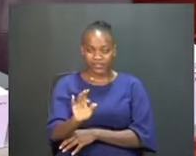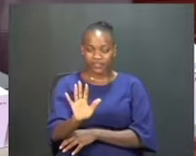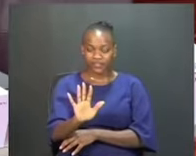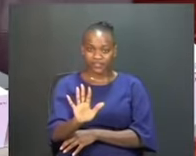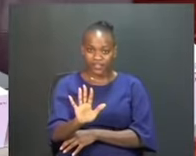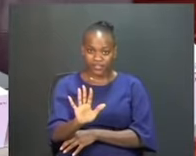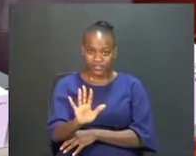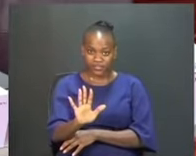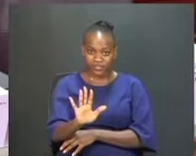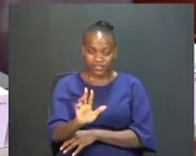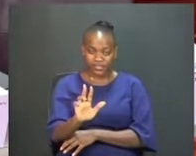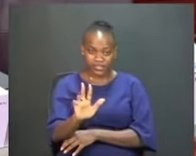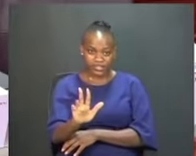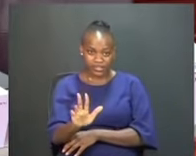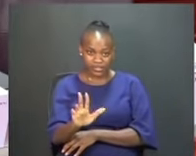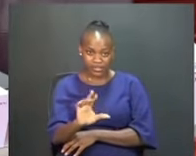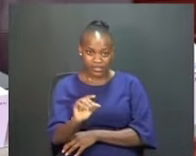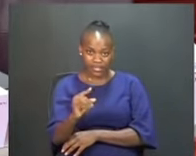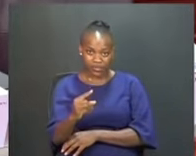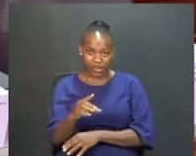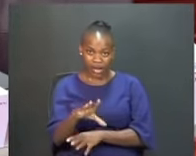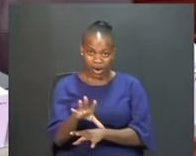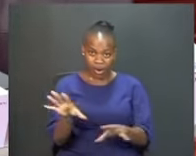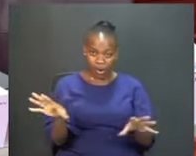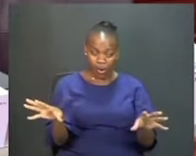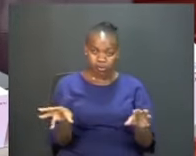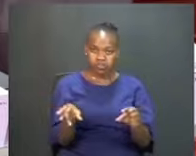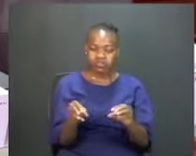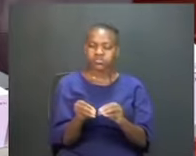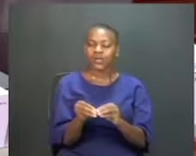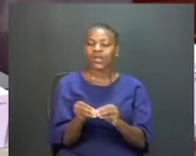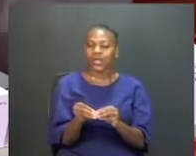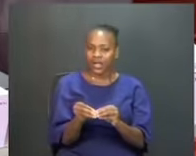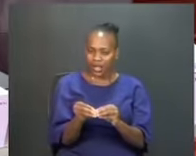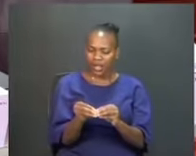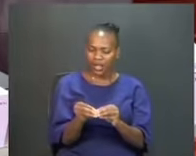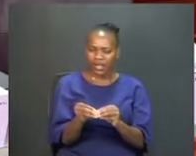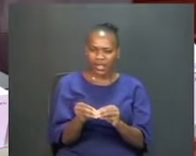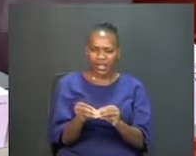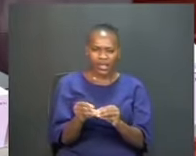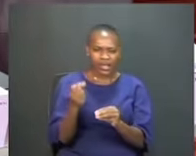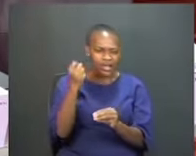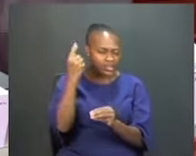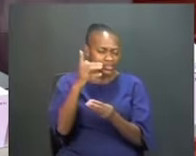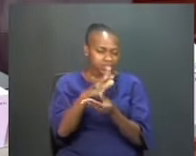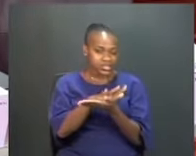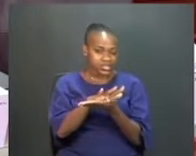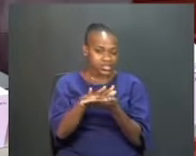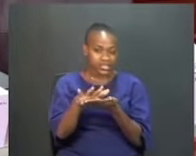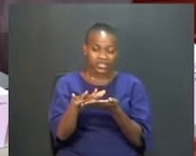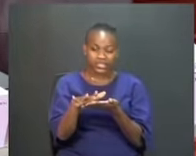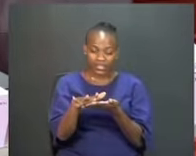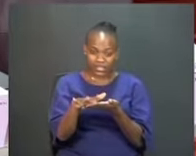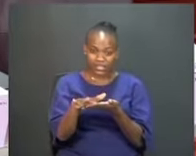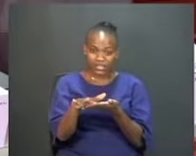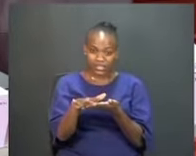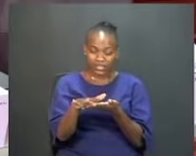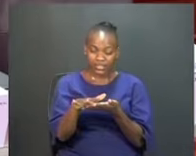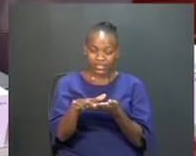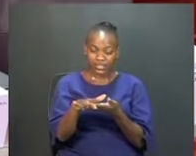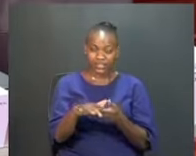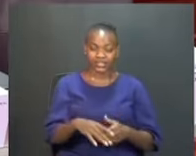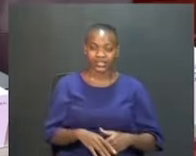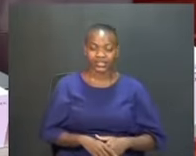5, 3, and 1 together, it gives you a clear understanding what the intent of